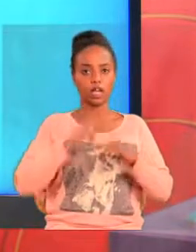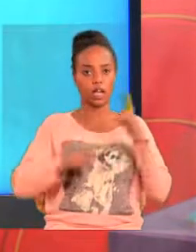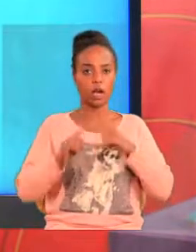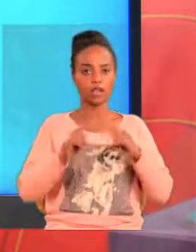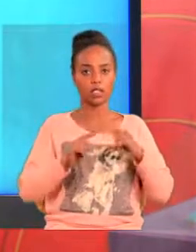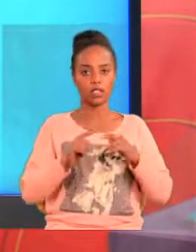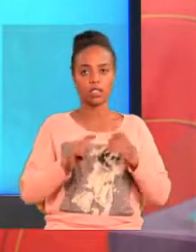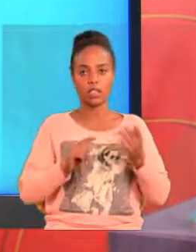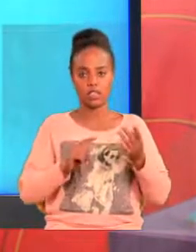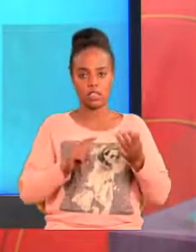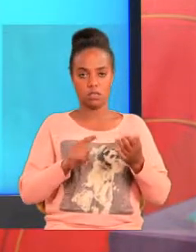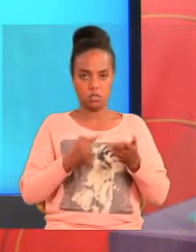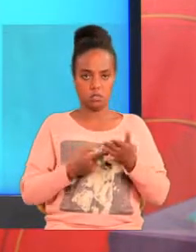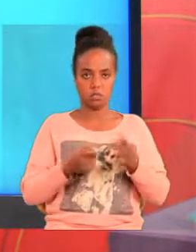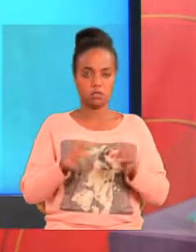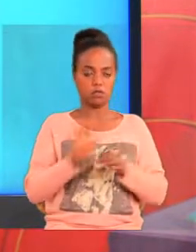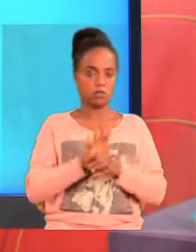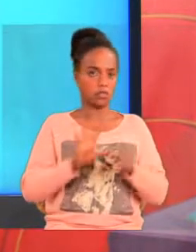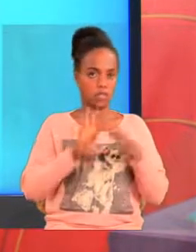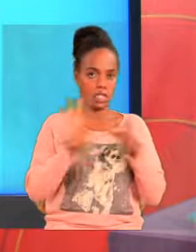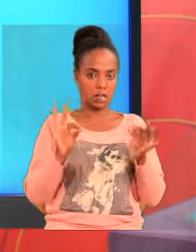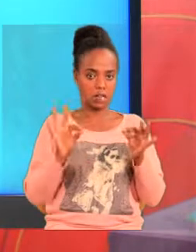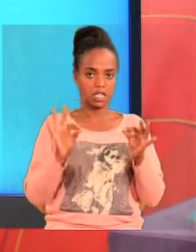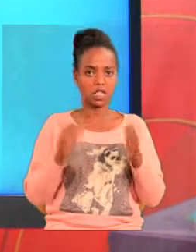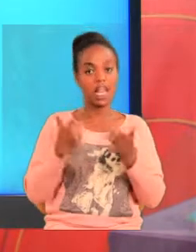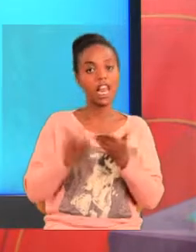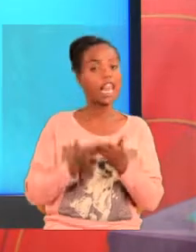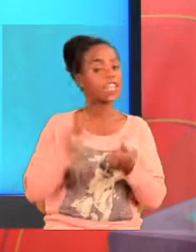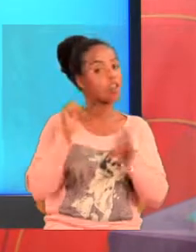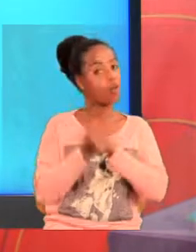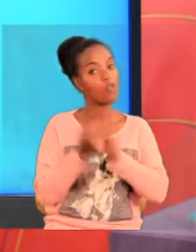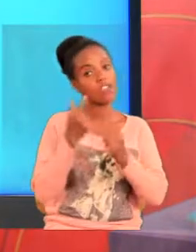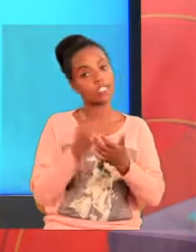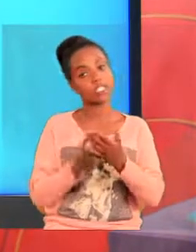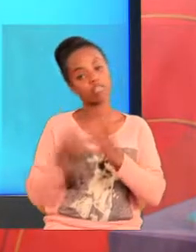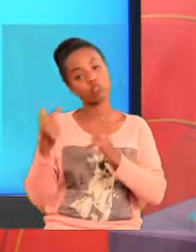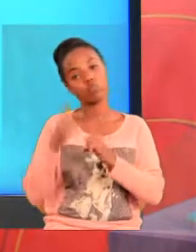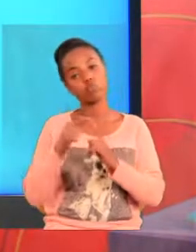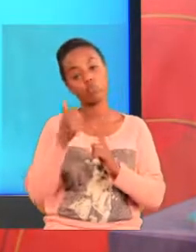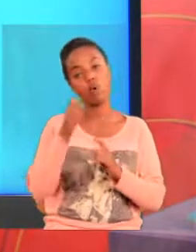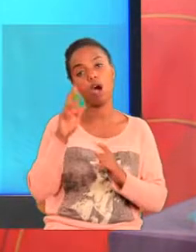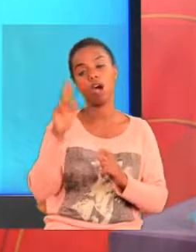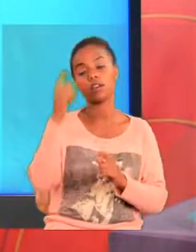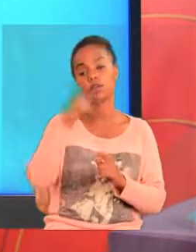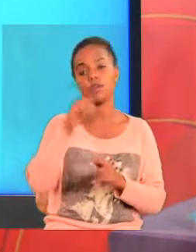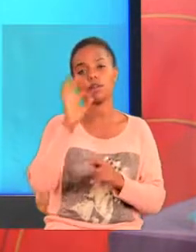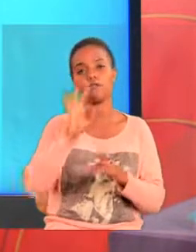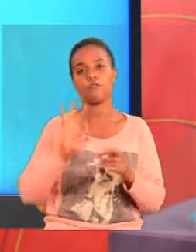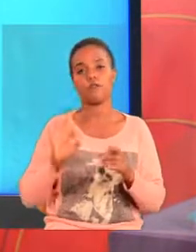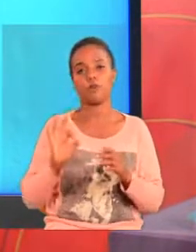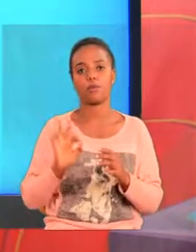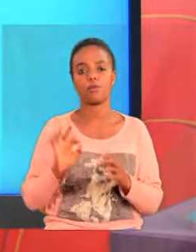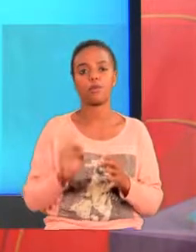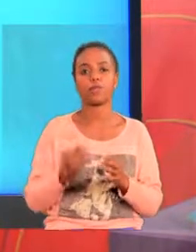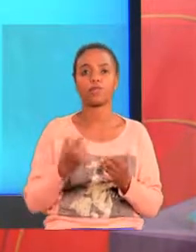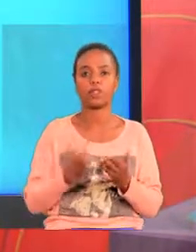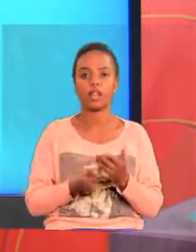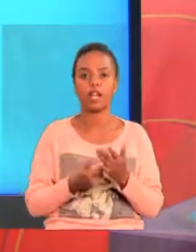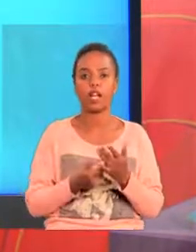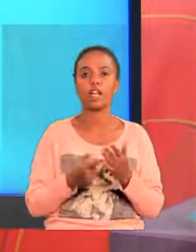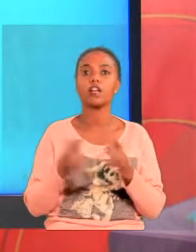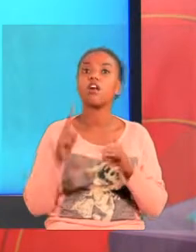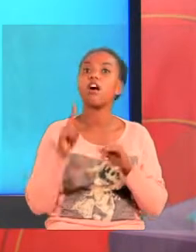symbol for each statement there. So let's convert this into an argument form. Here the